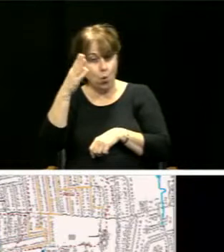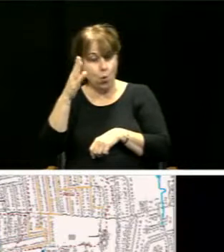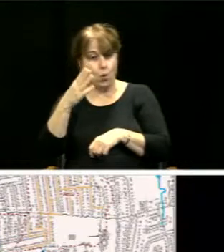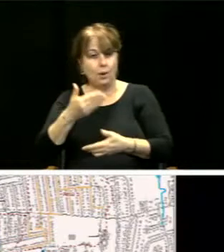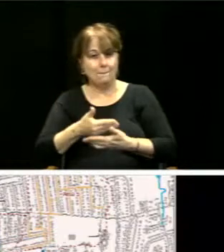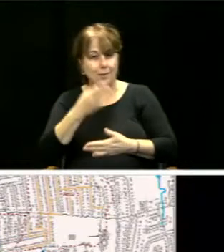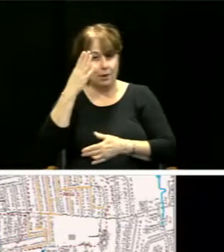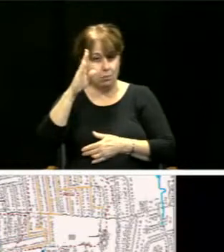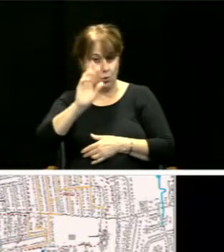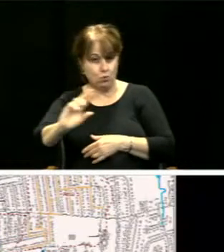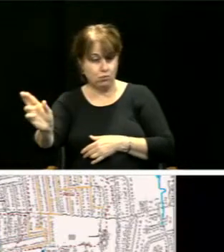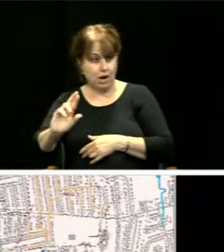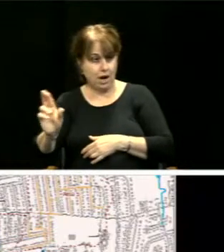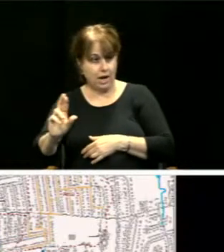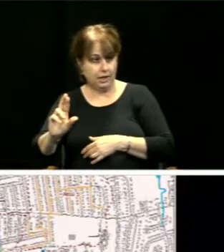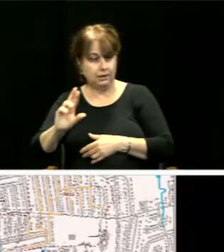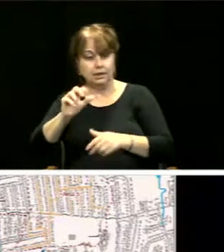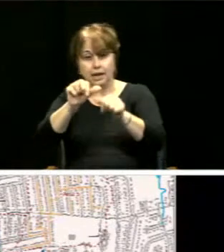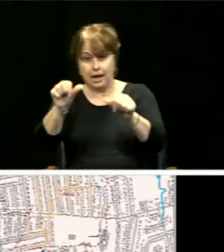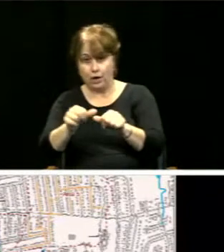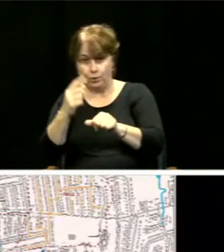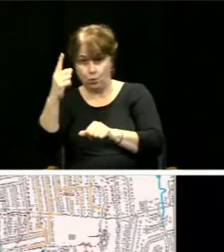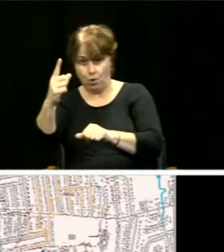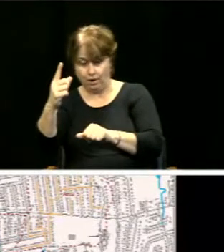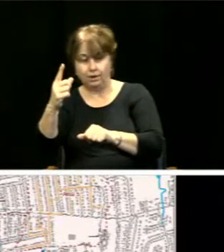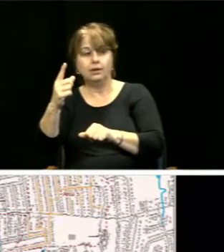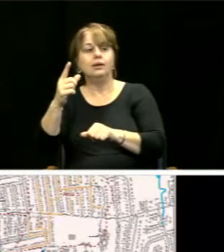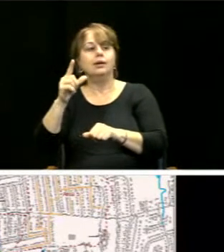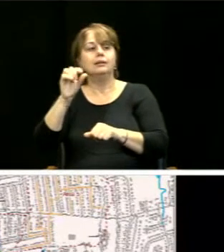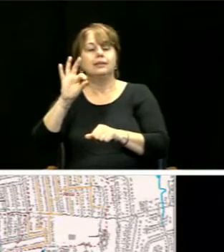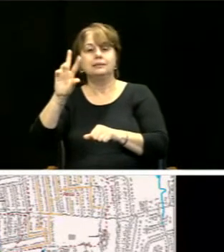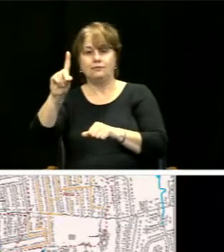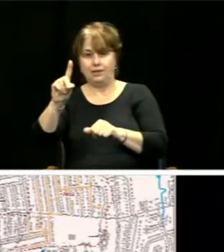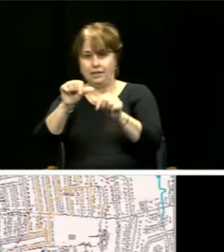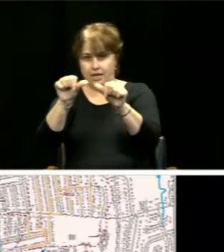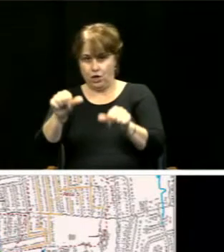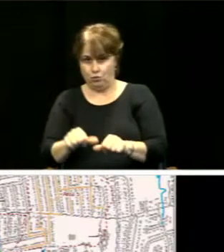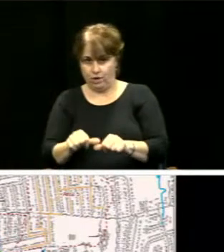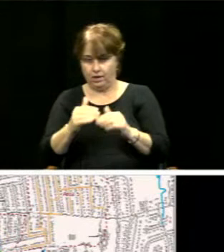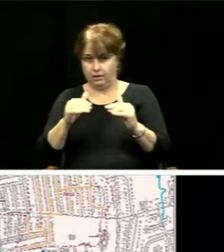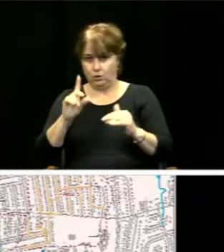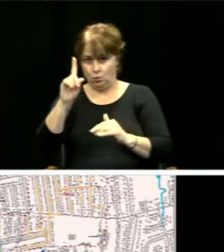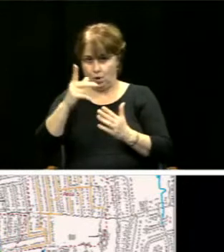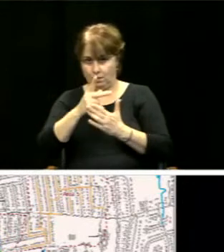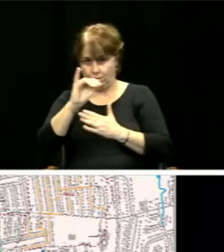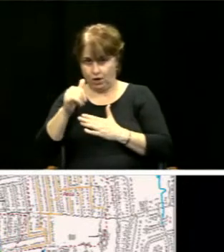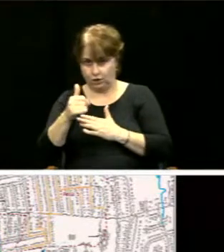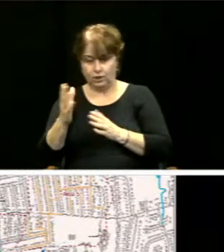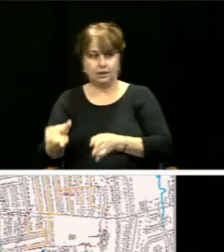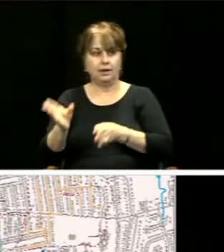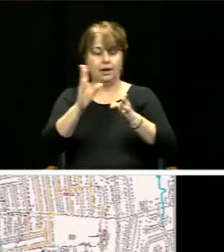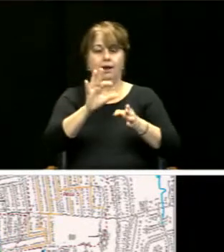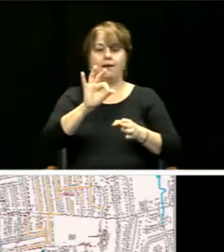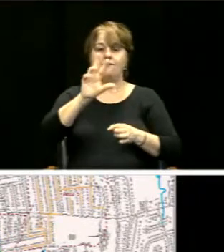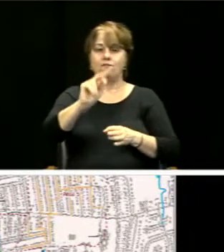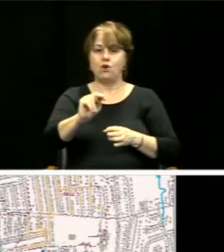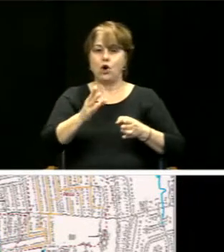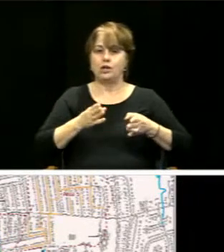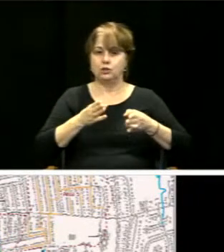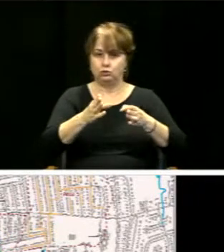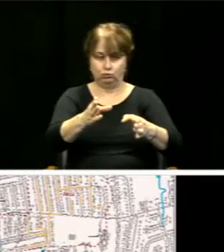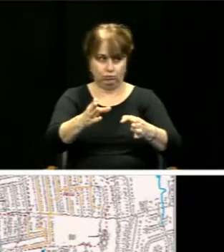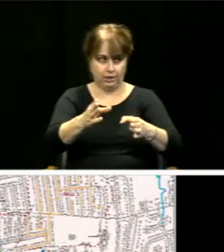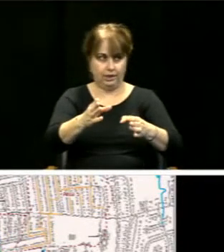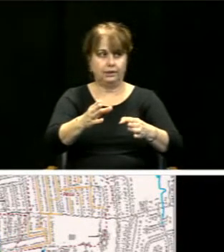area to the right, that's in area 1, and that is the feet area. So that's a tier 1 project. There's the Fern Street. So in